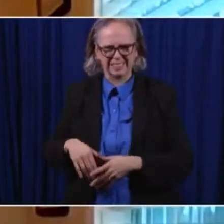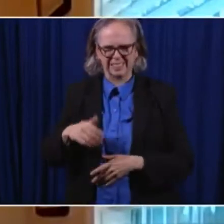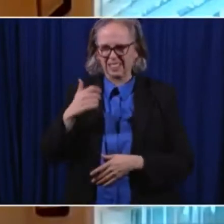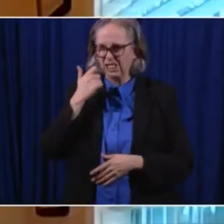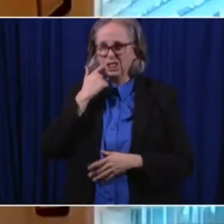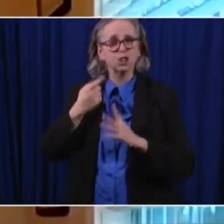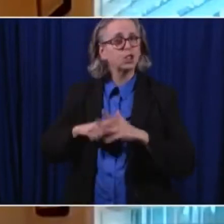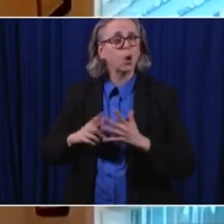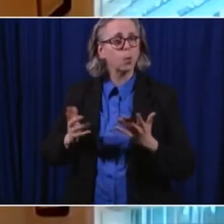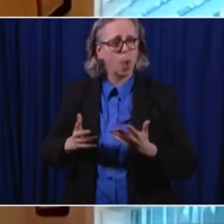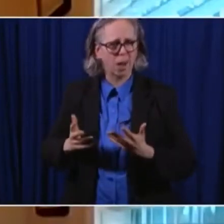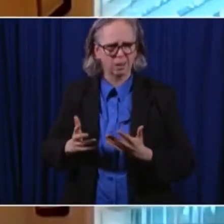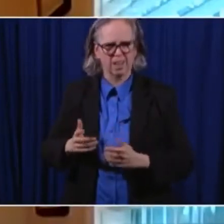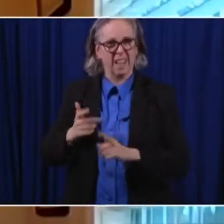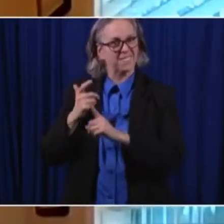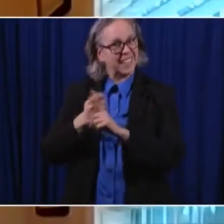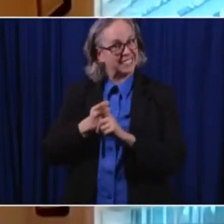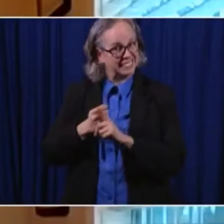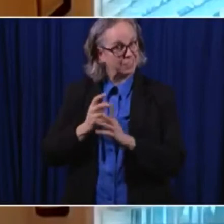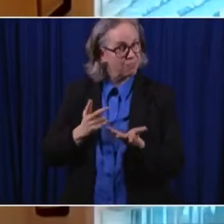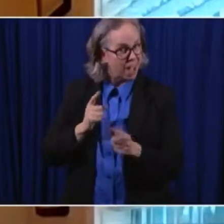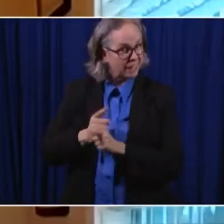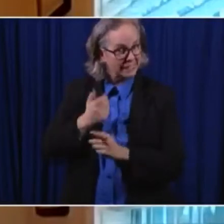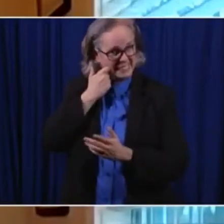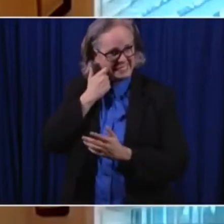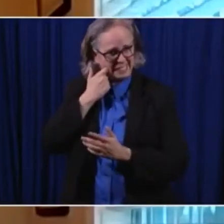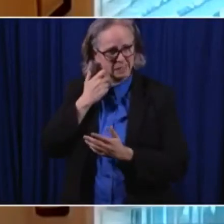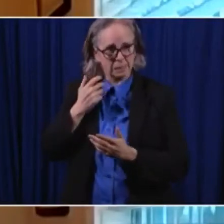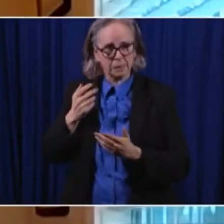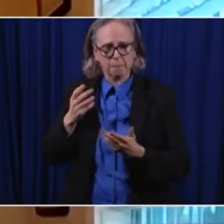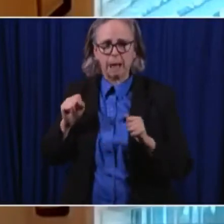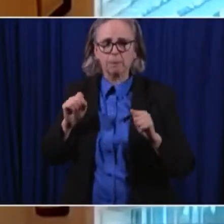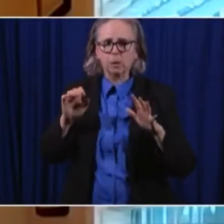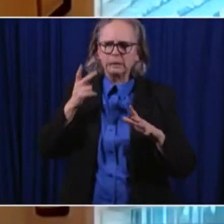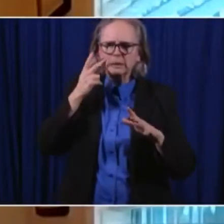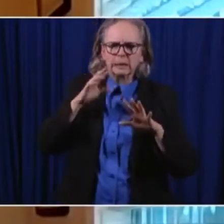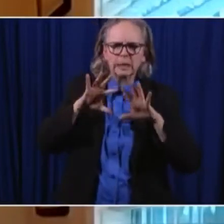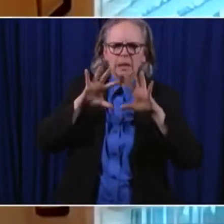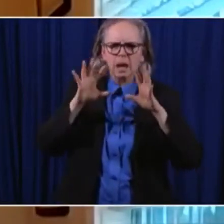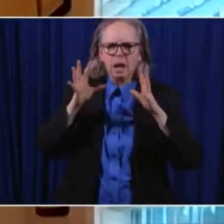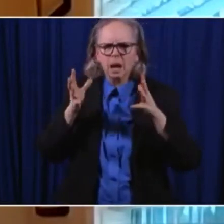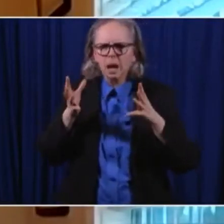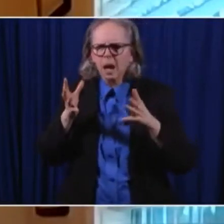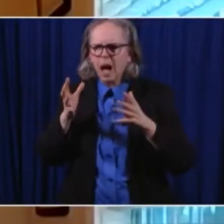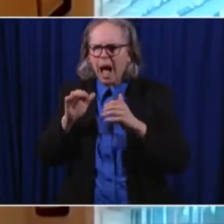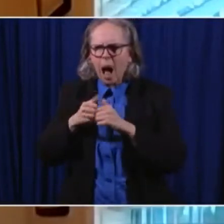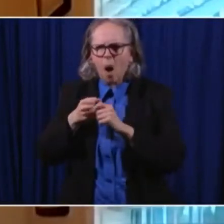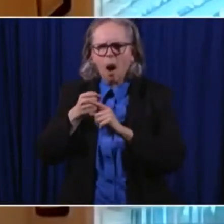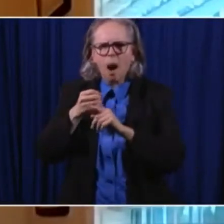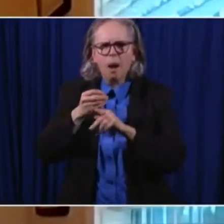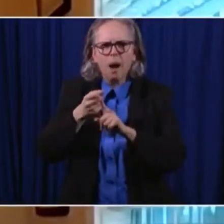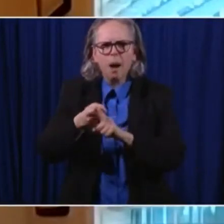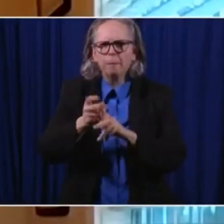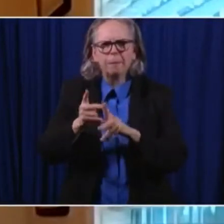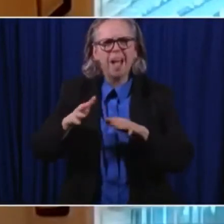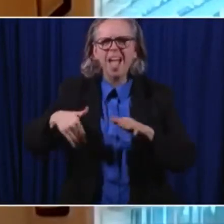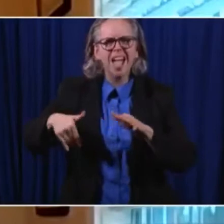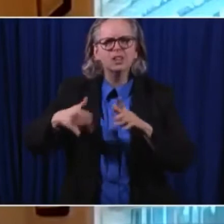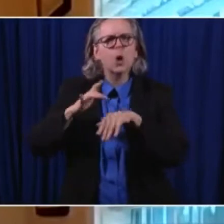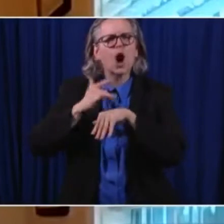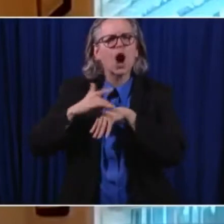be directly impacting the hospital numbers. Of course, we hope that our strategy of beginning with the most